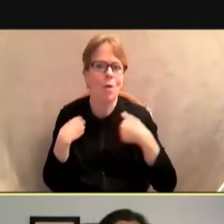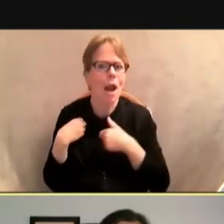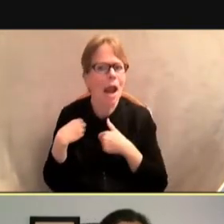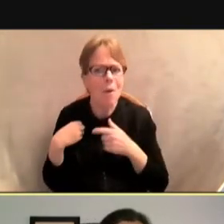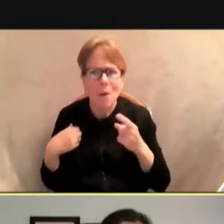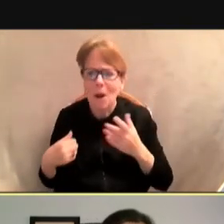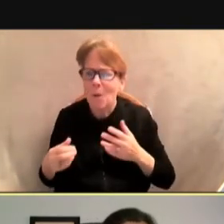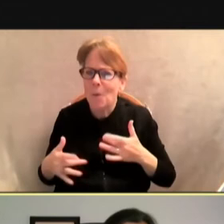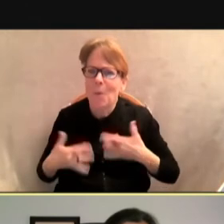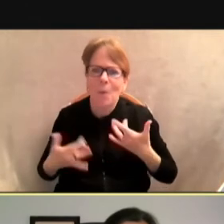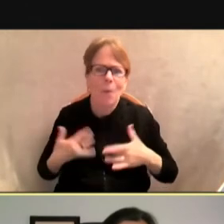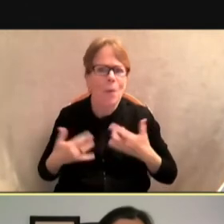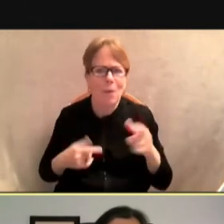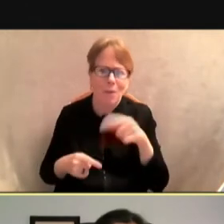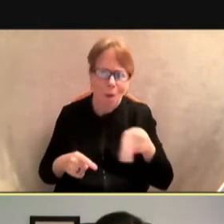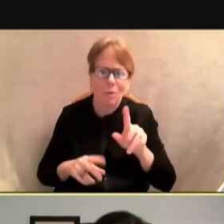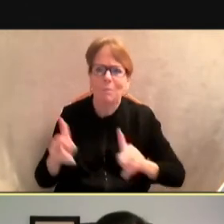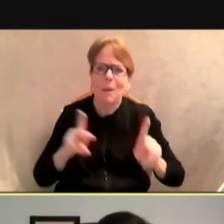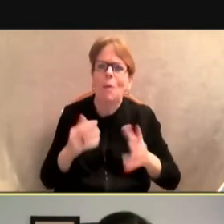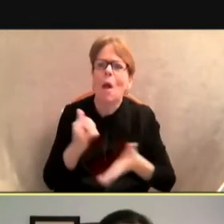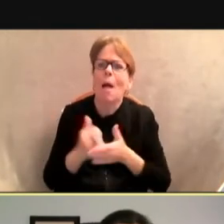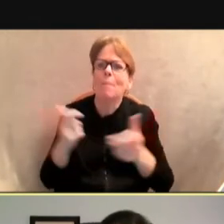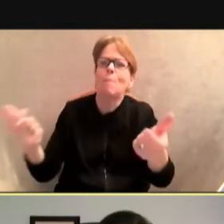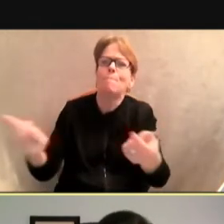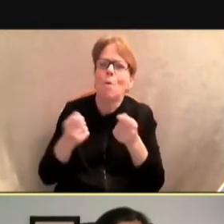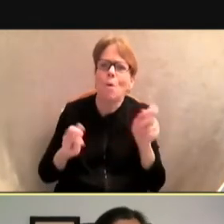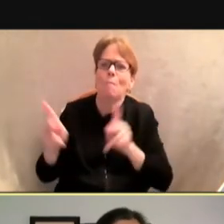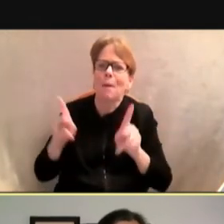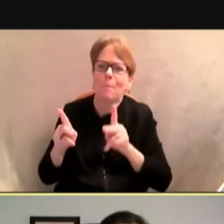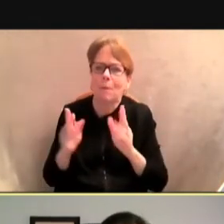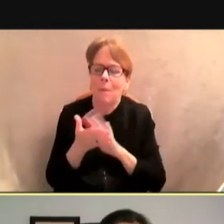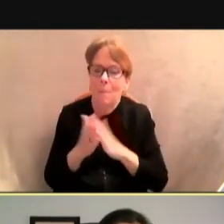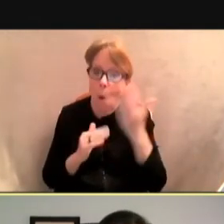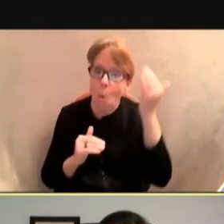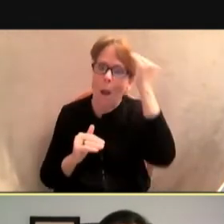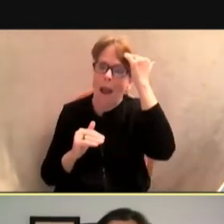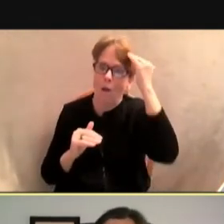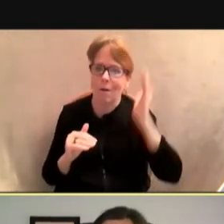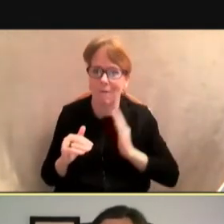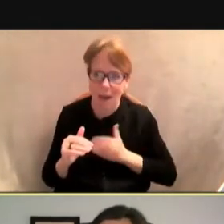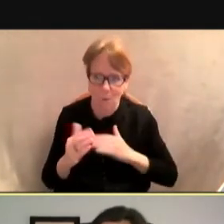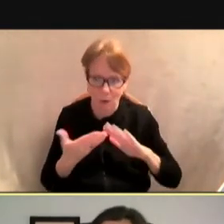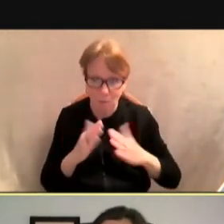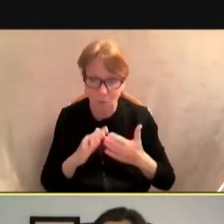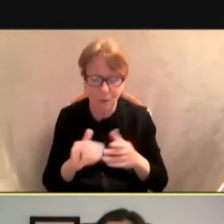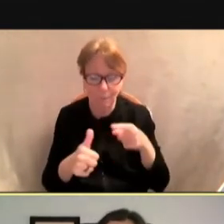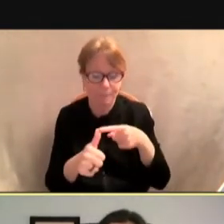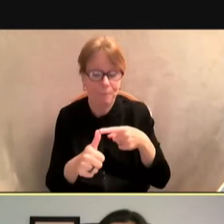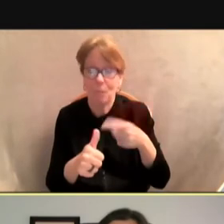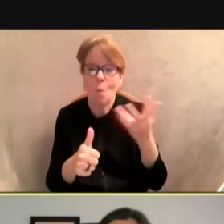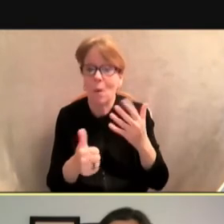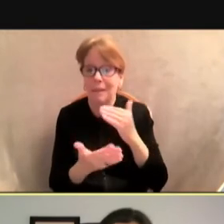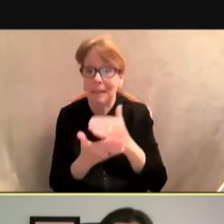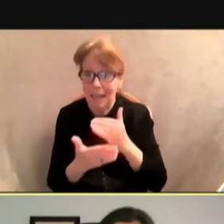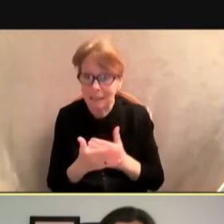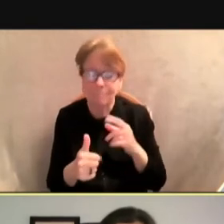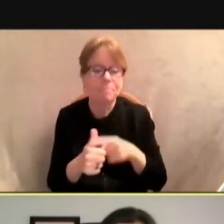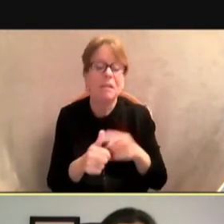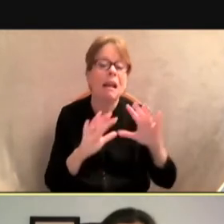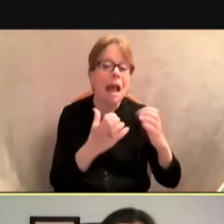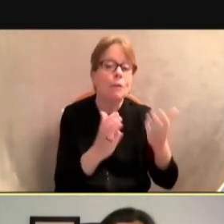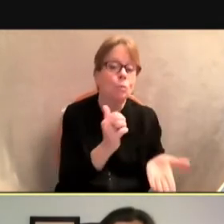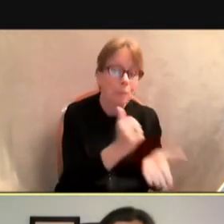will bring to our entire community. So, lesson, classroom education can definitely seed broader advocacy work.